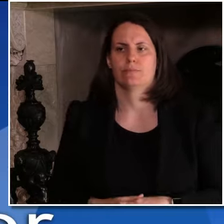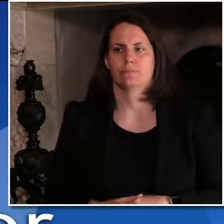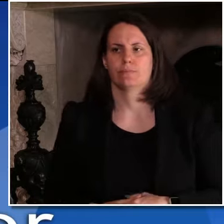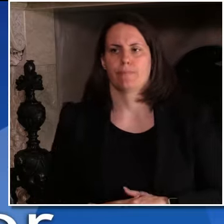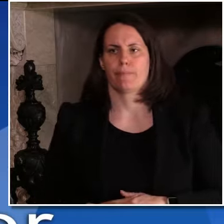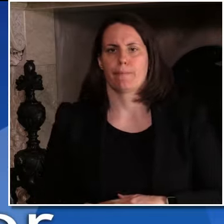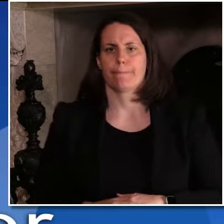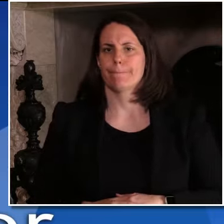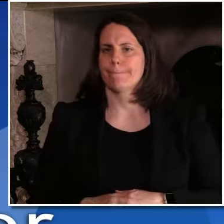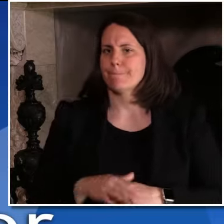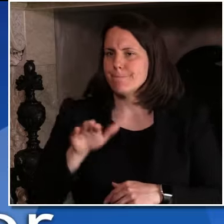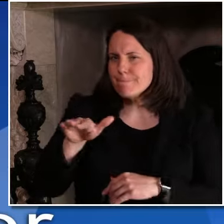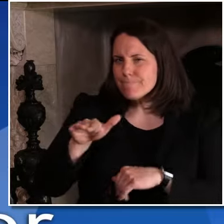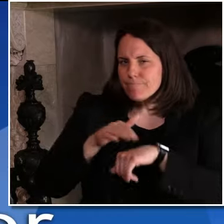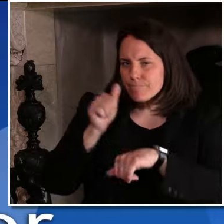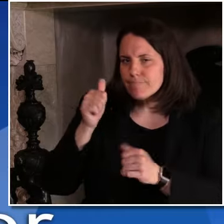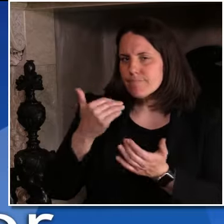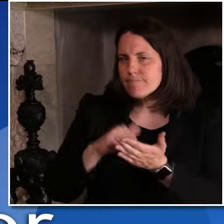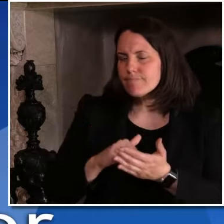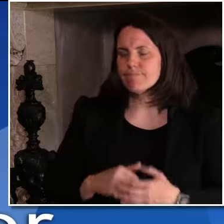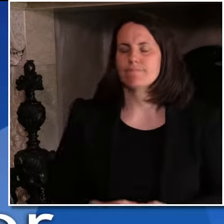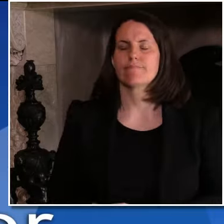Spectrum News?